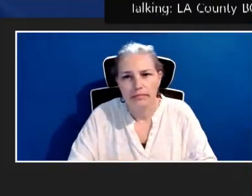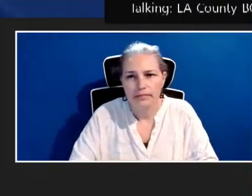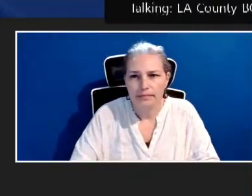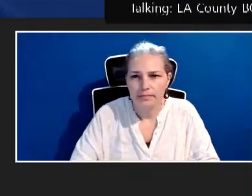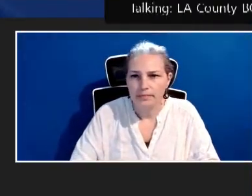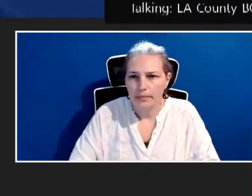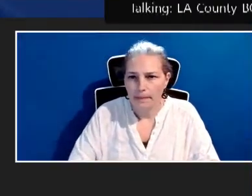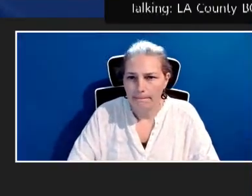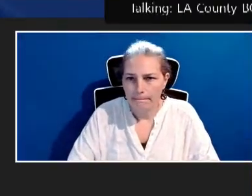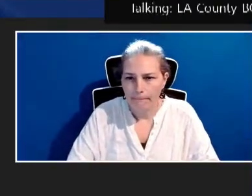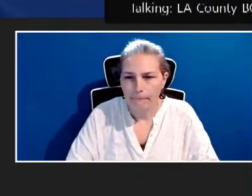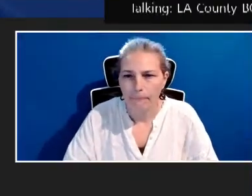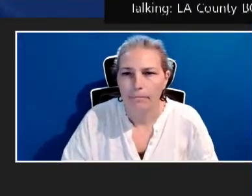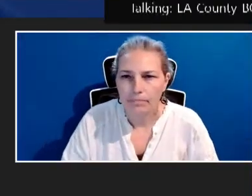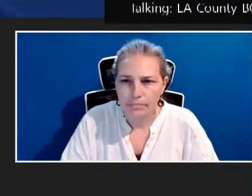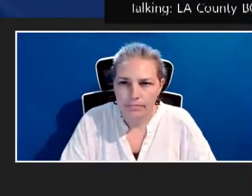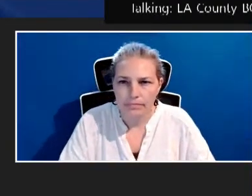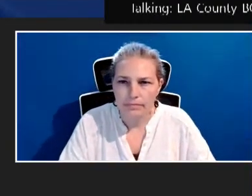Okay.